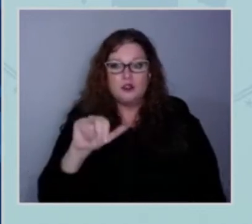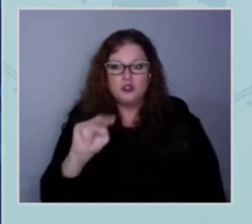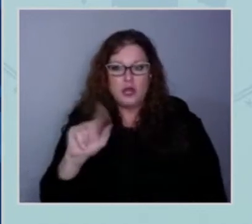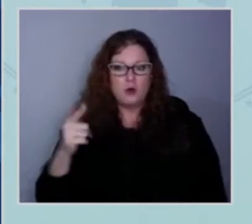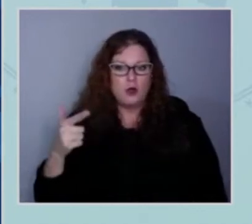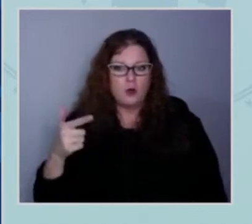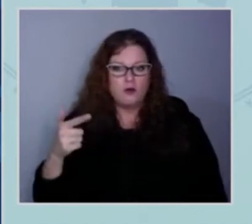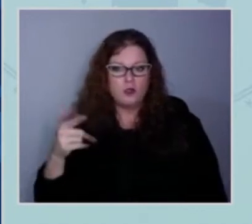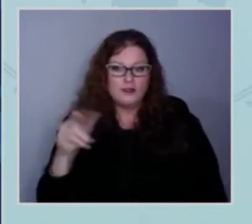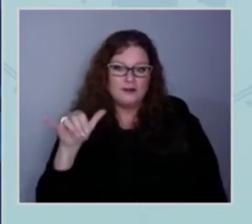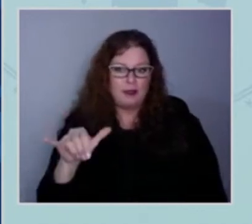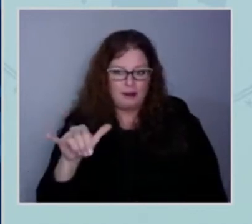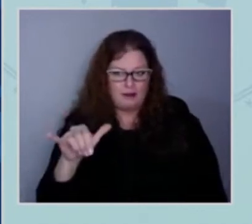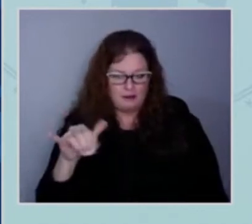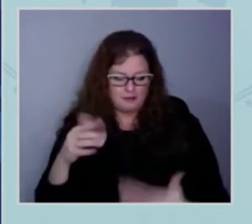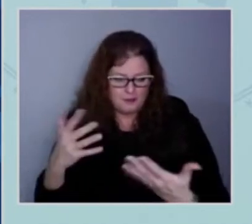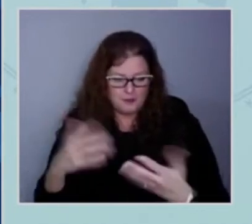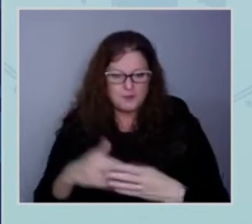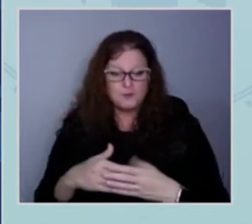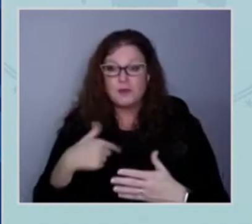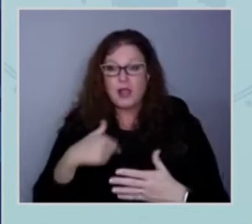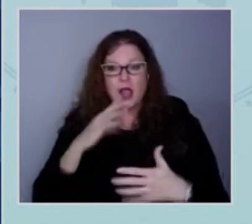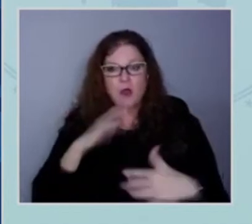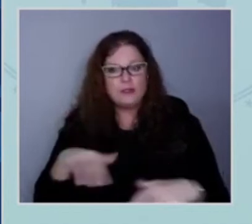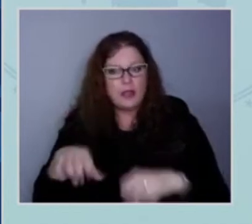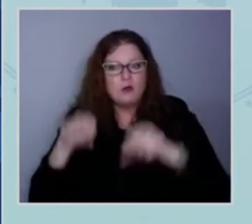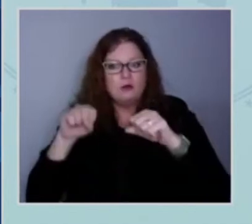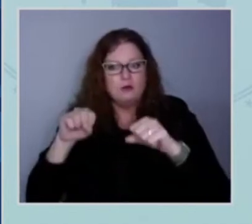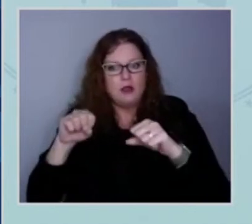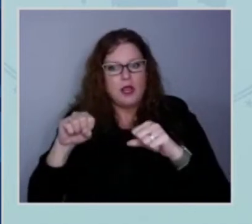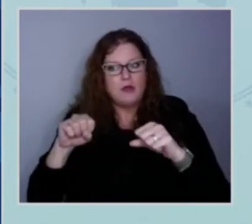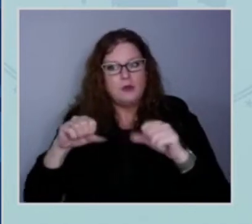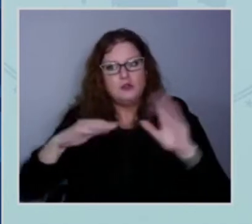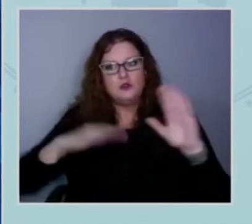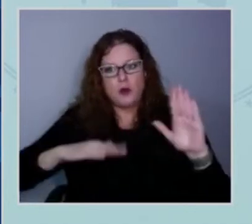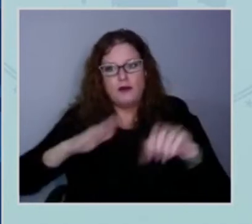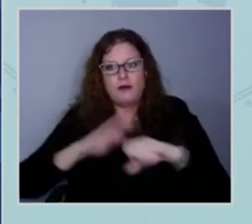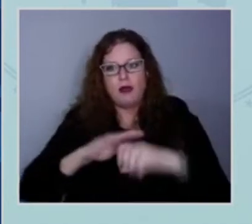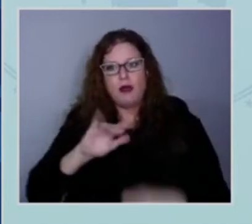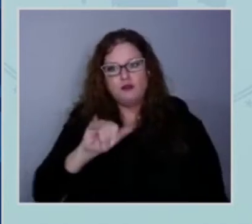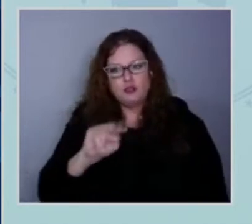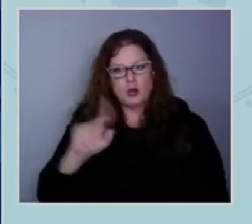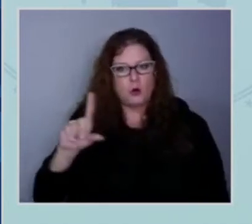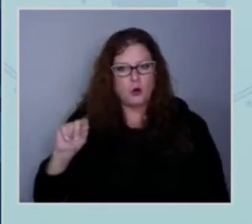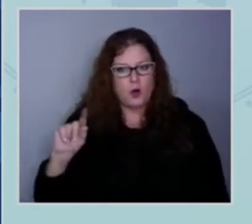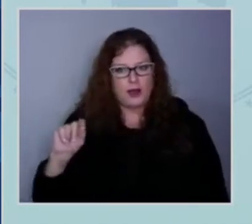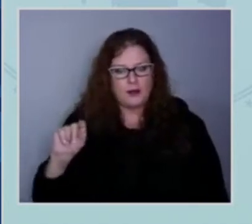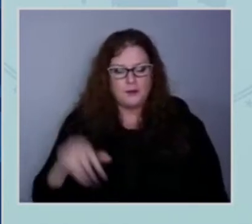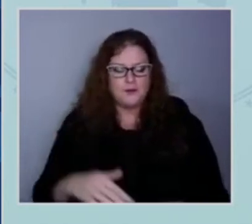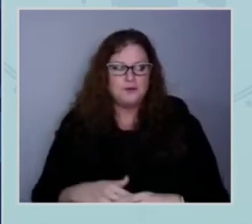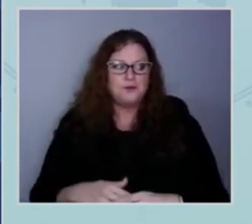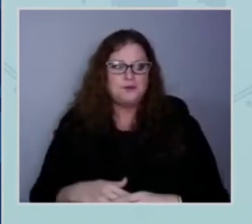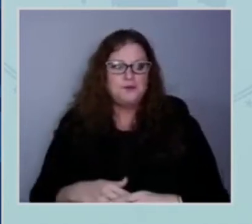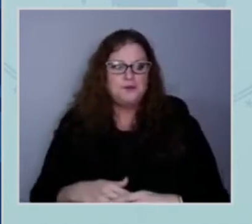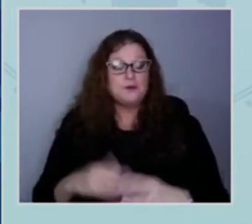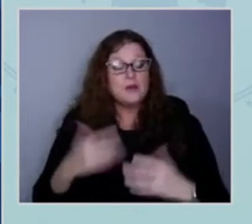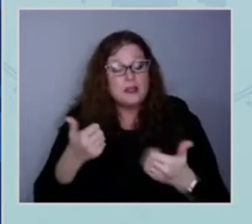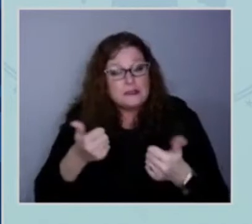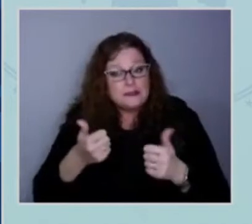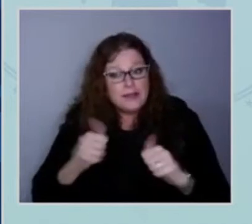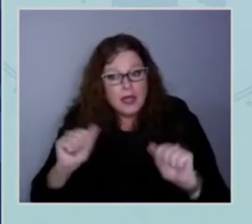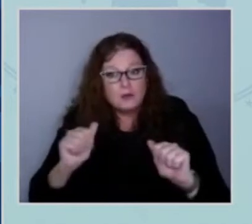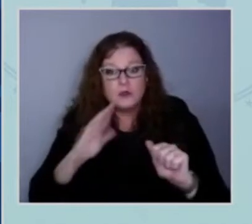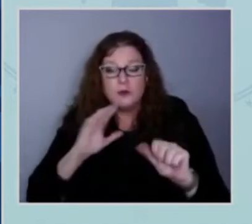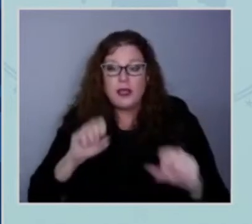the past 2 years remain there until January 21st, when I would take office after being sworn in on